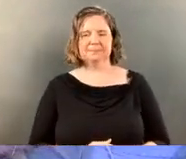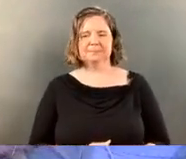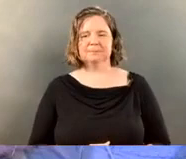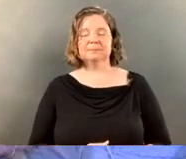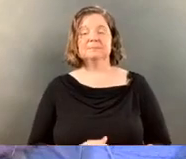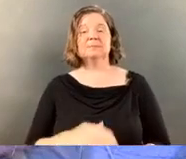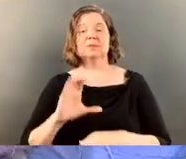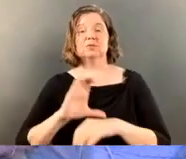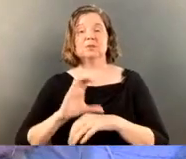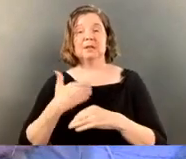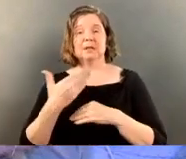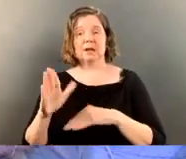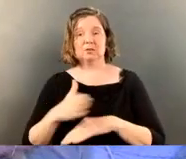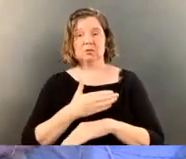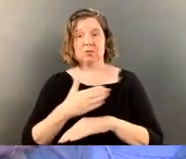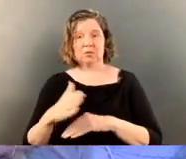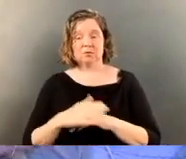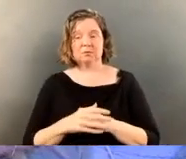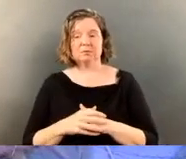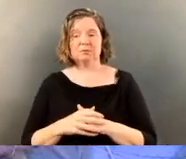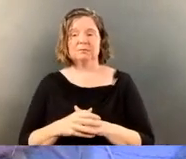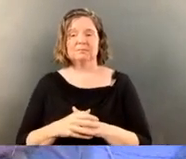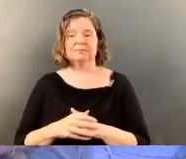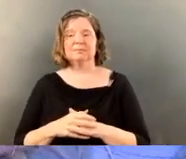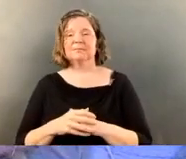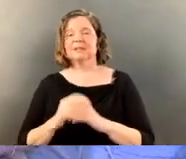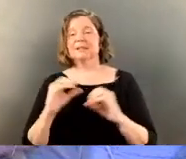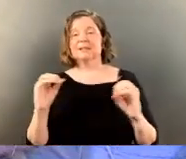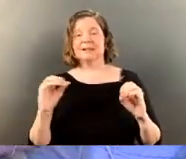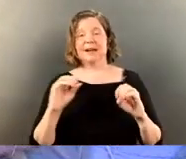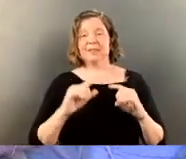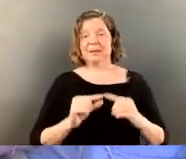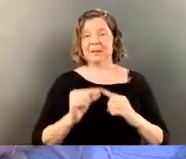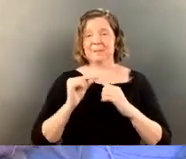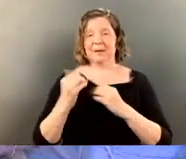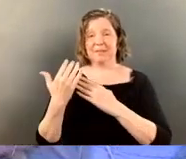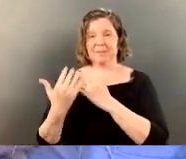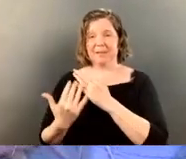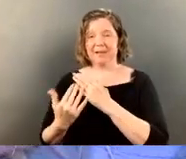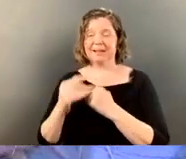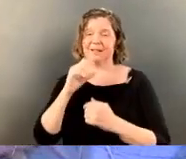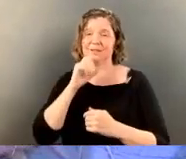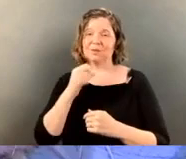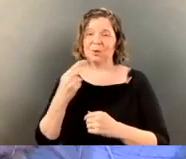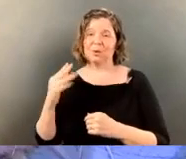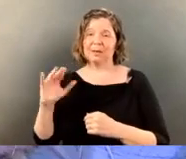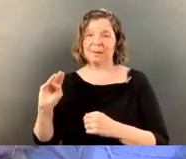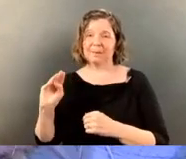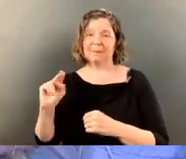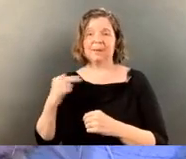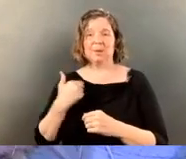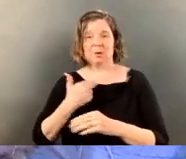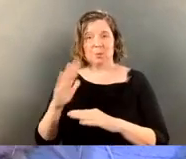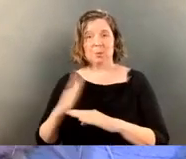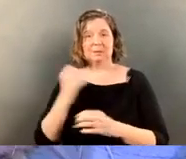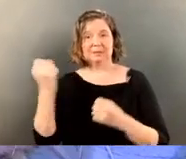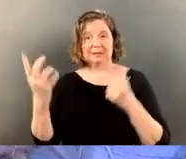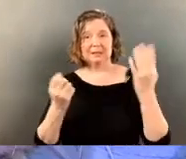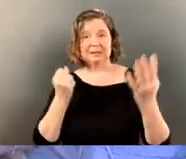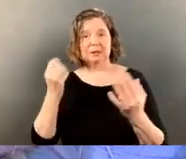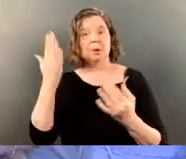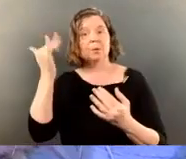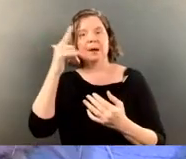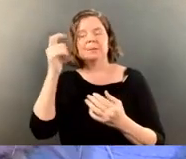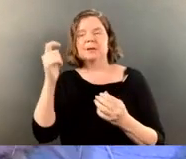Church, the next song we're going to sing is Nothing But the Blood. And it's an old hymn, and we're going to sing it because